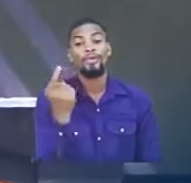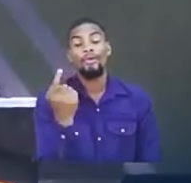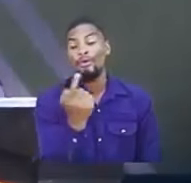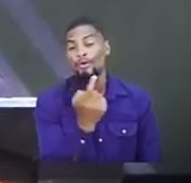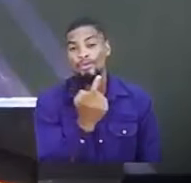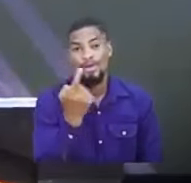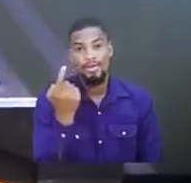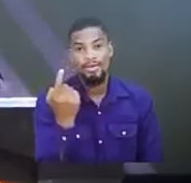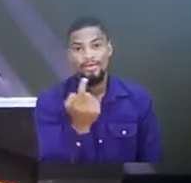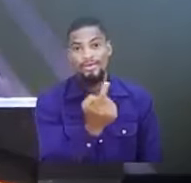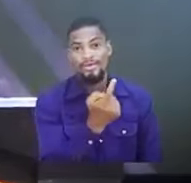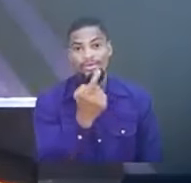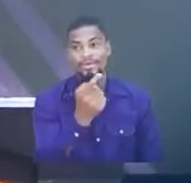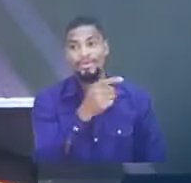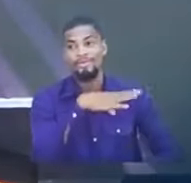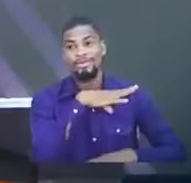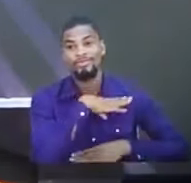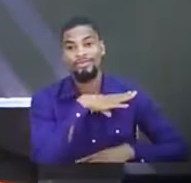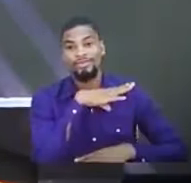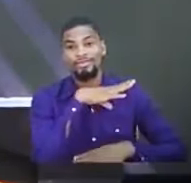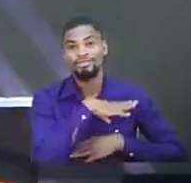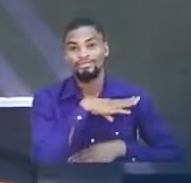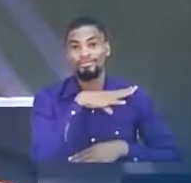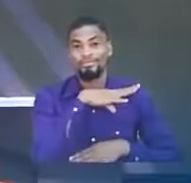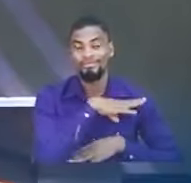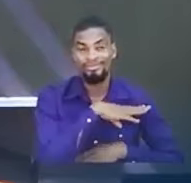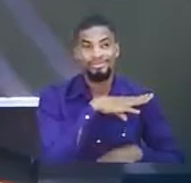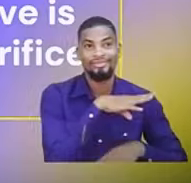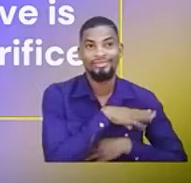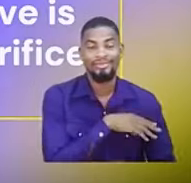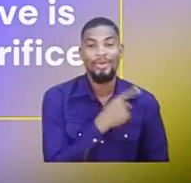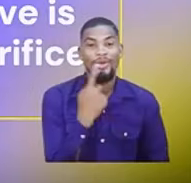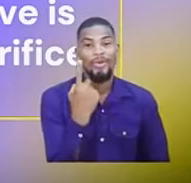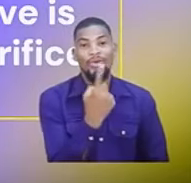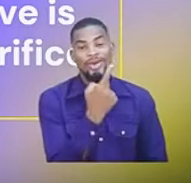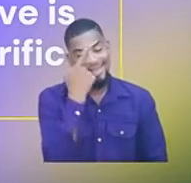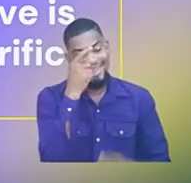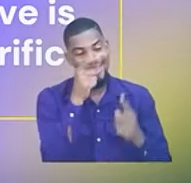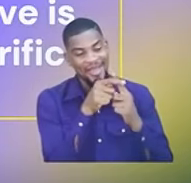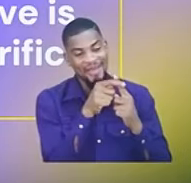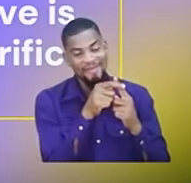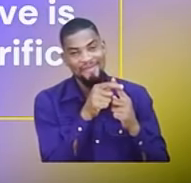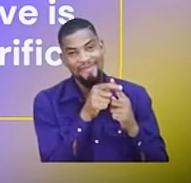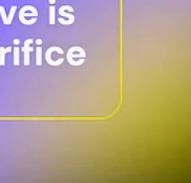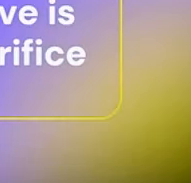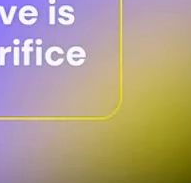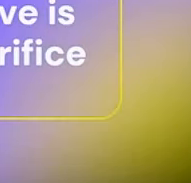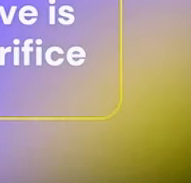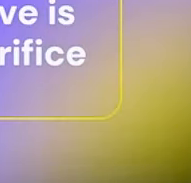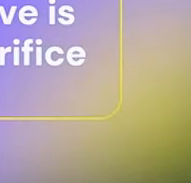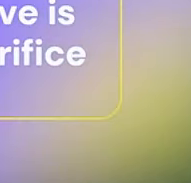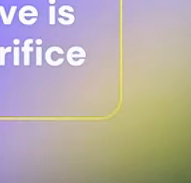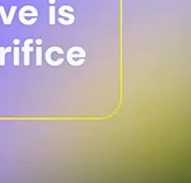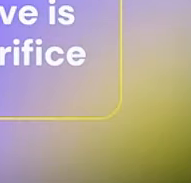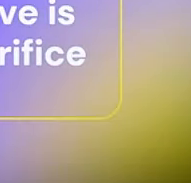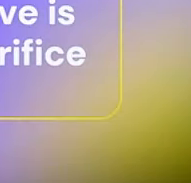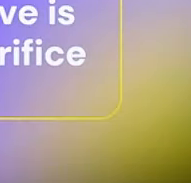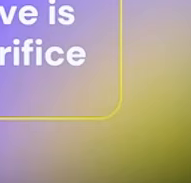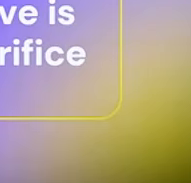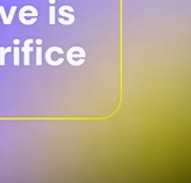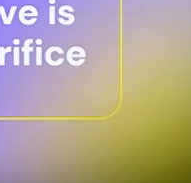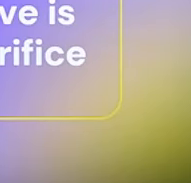Satisfaction. Amnon just wanted to satisfy himself. Love is sacrifice. Love